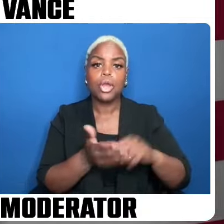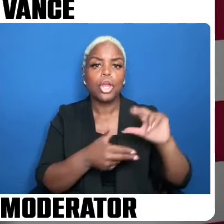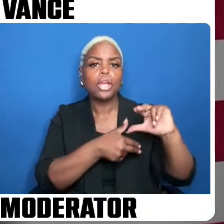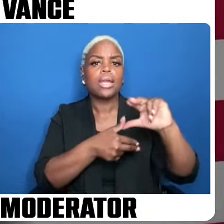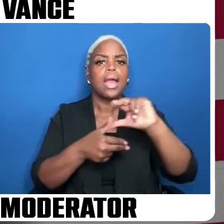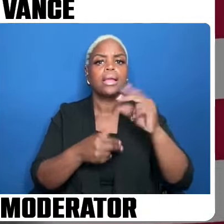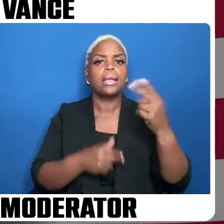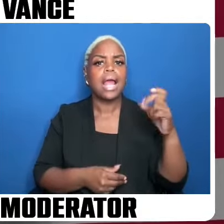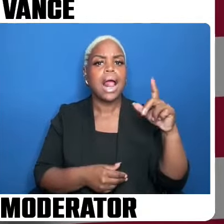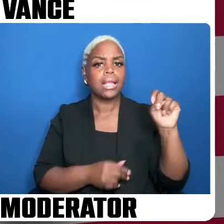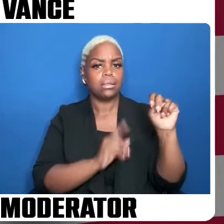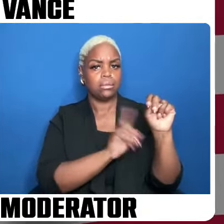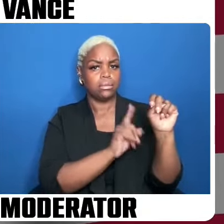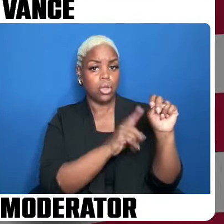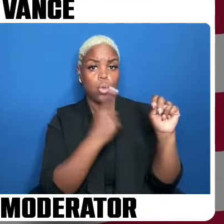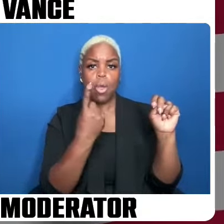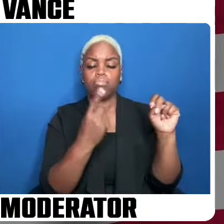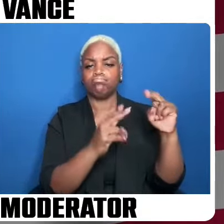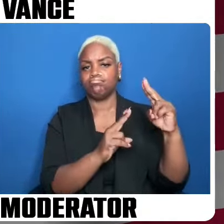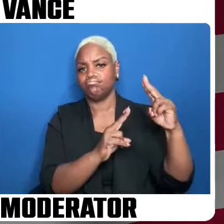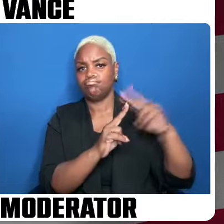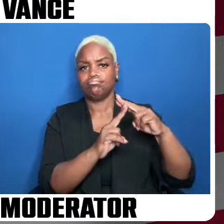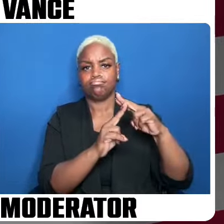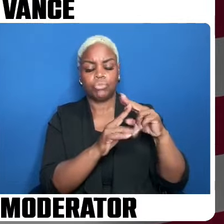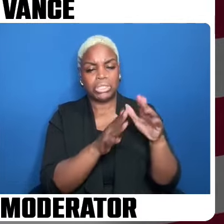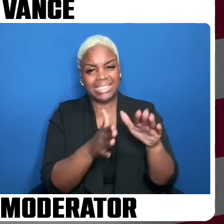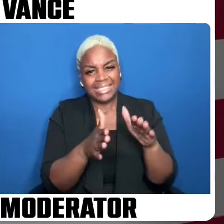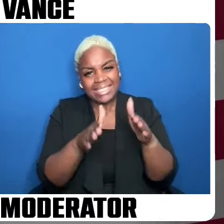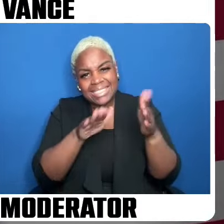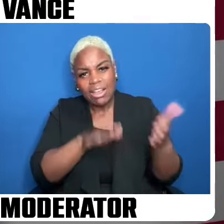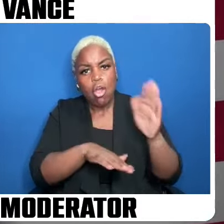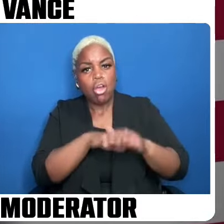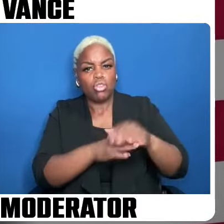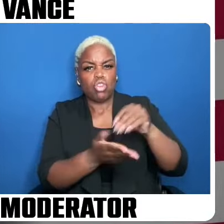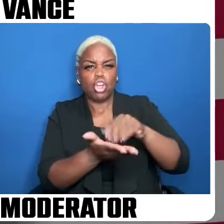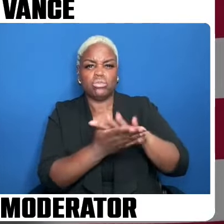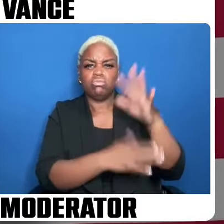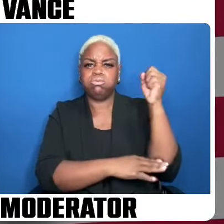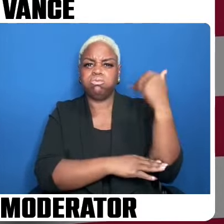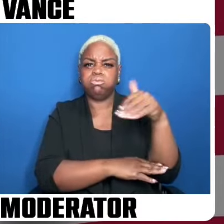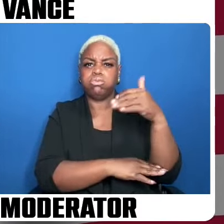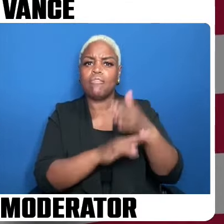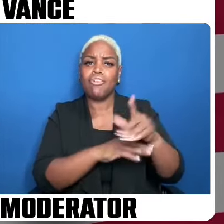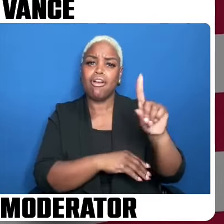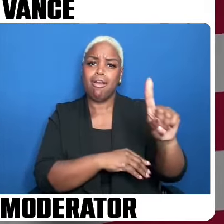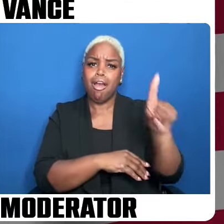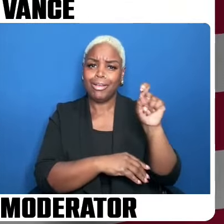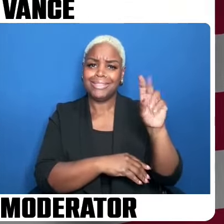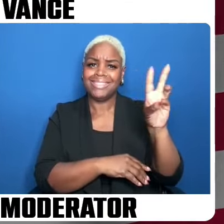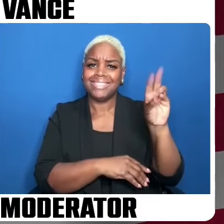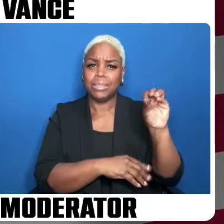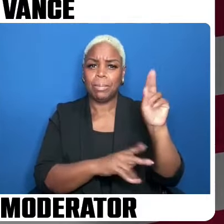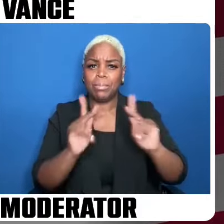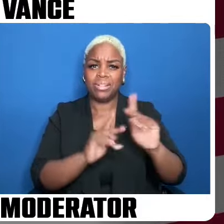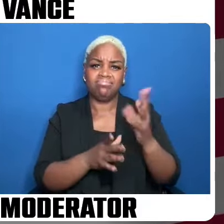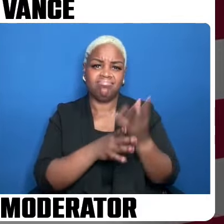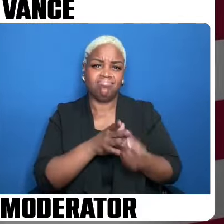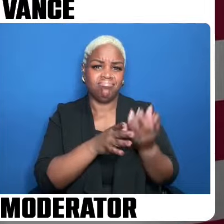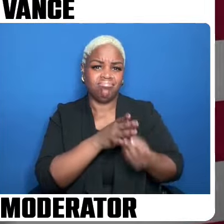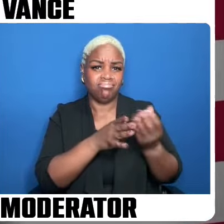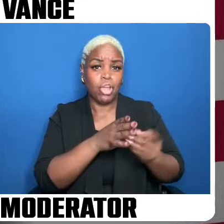More than 160 people are dead and hundreds more are missing. Scientists say climate change makes